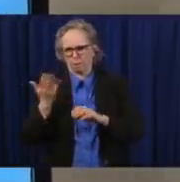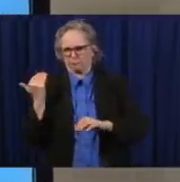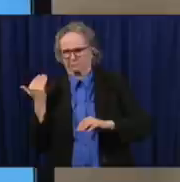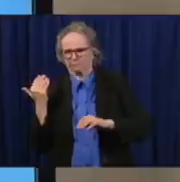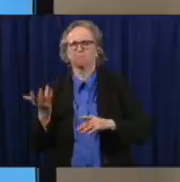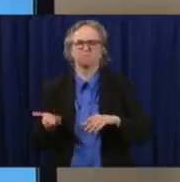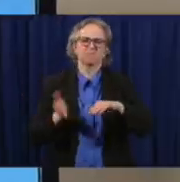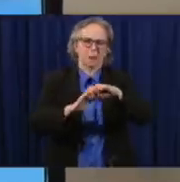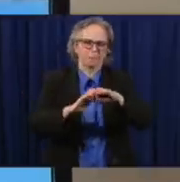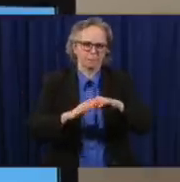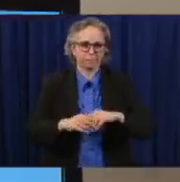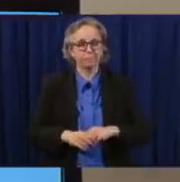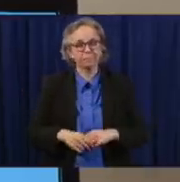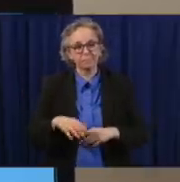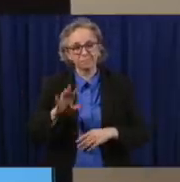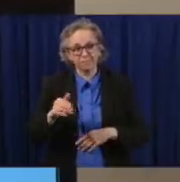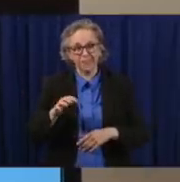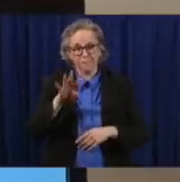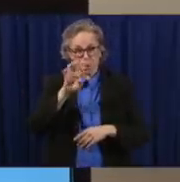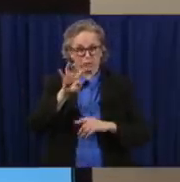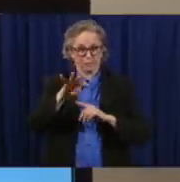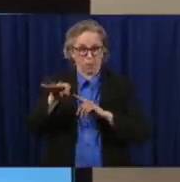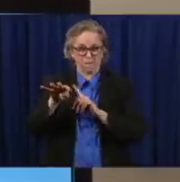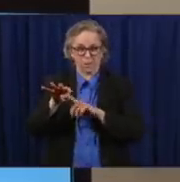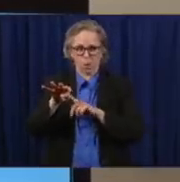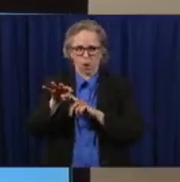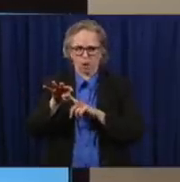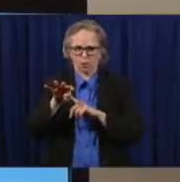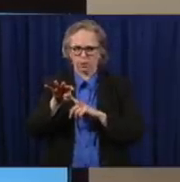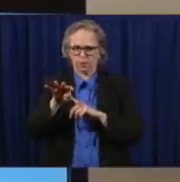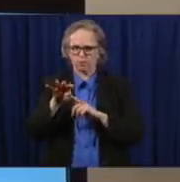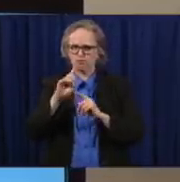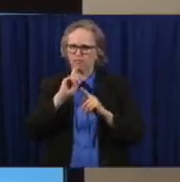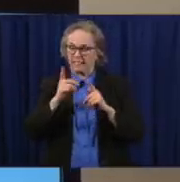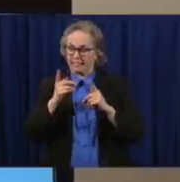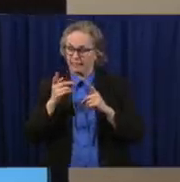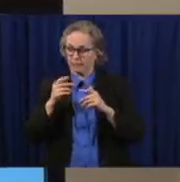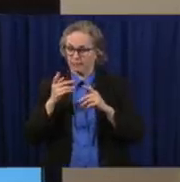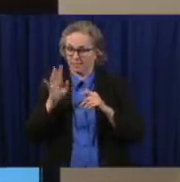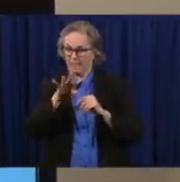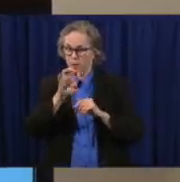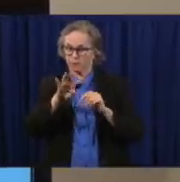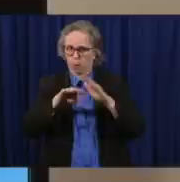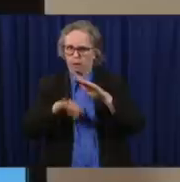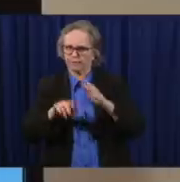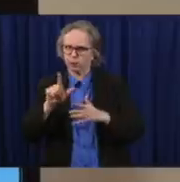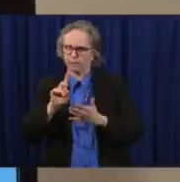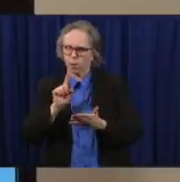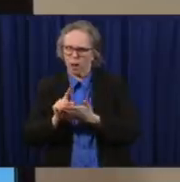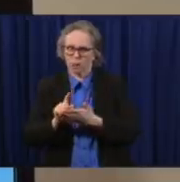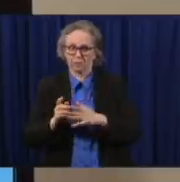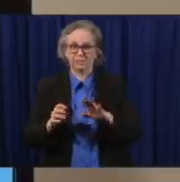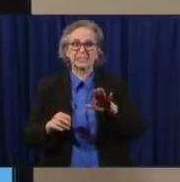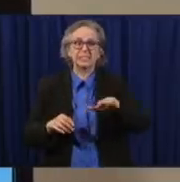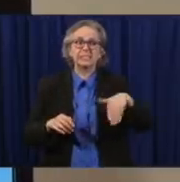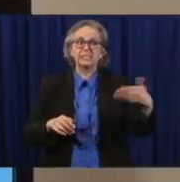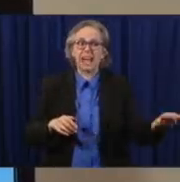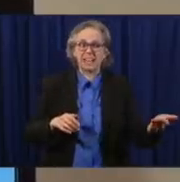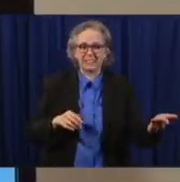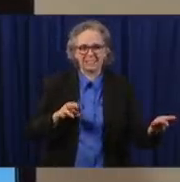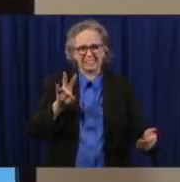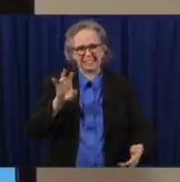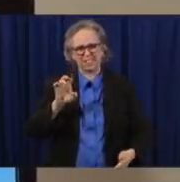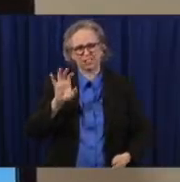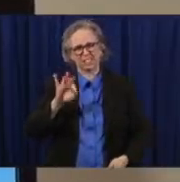since yesterday. And our deaths are now at 799. That